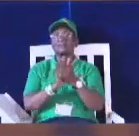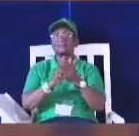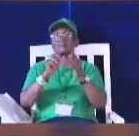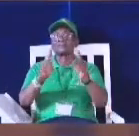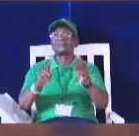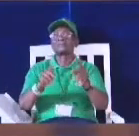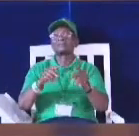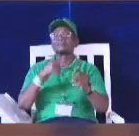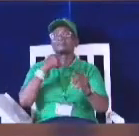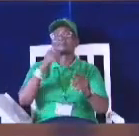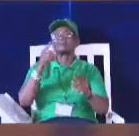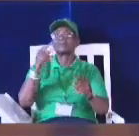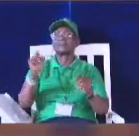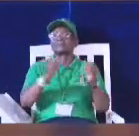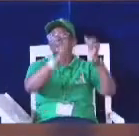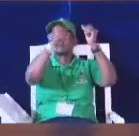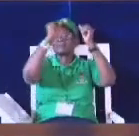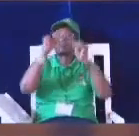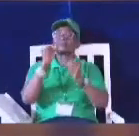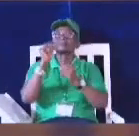and tell the Almighty God,